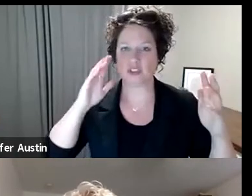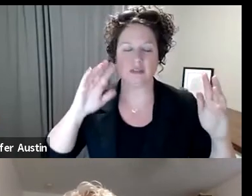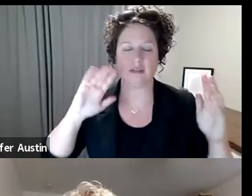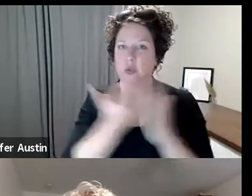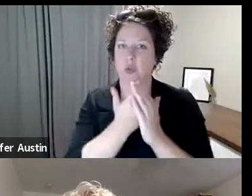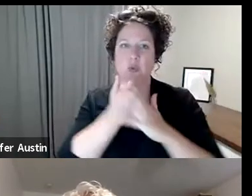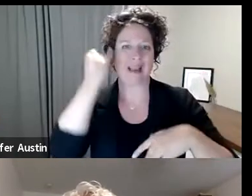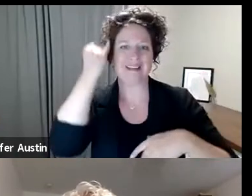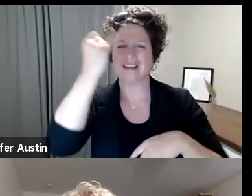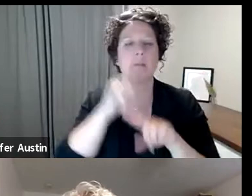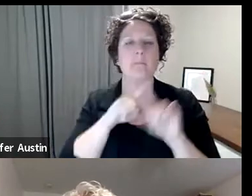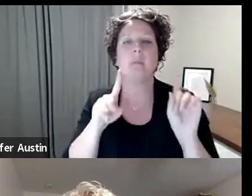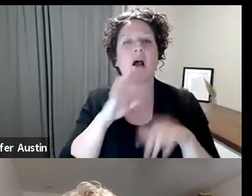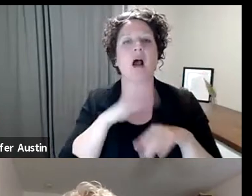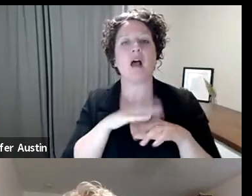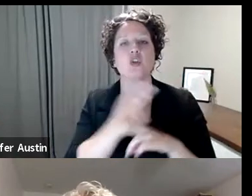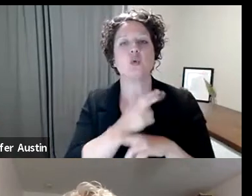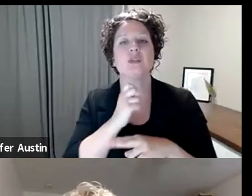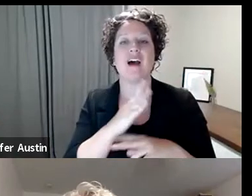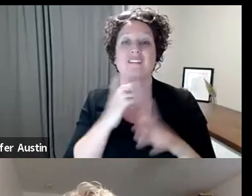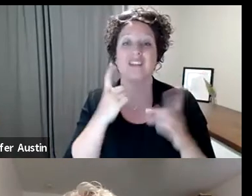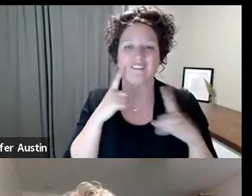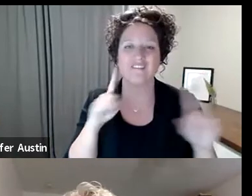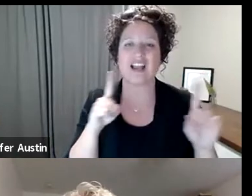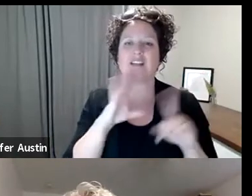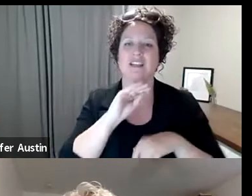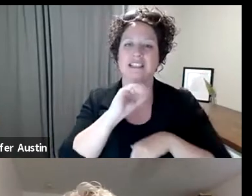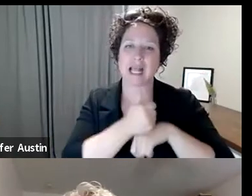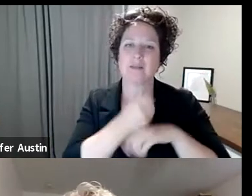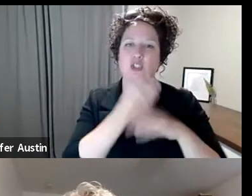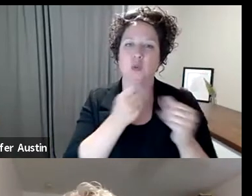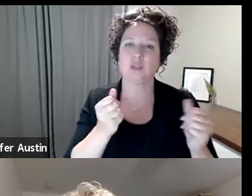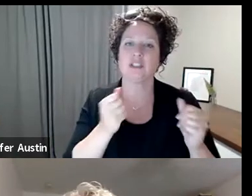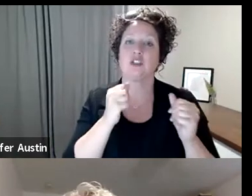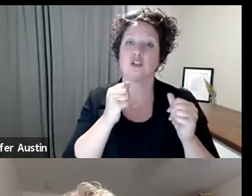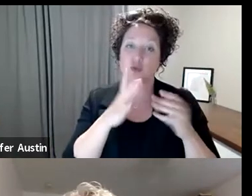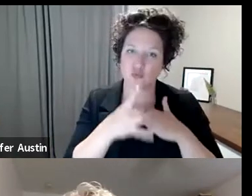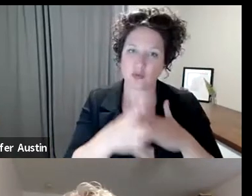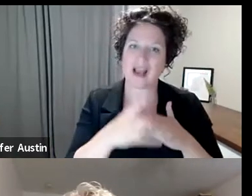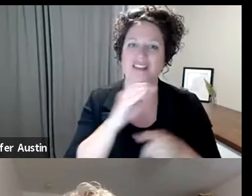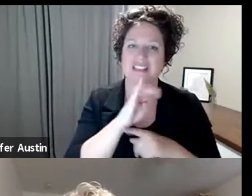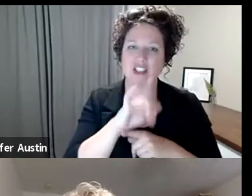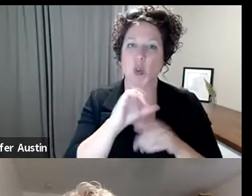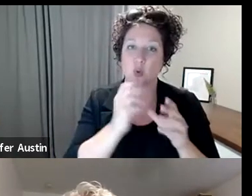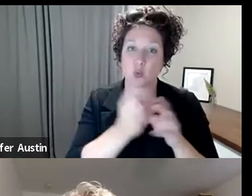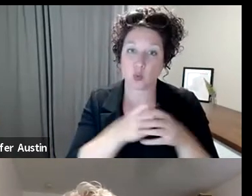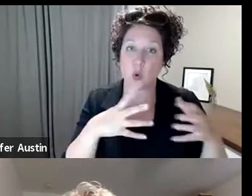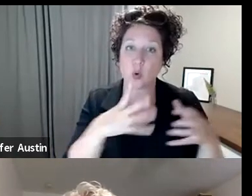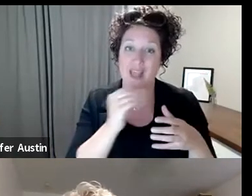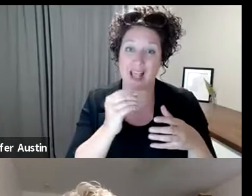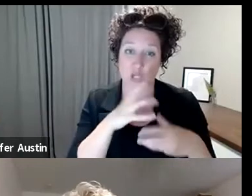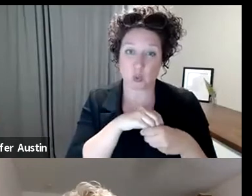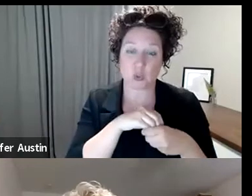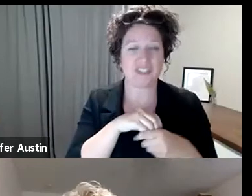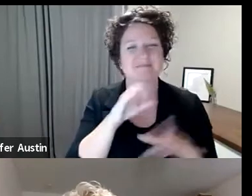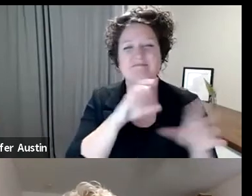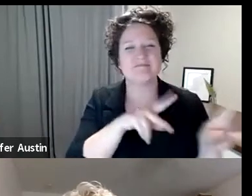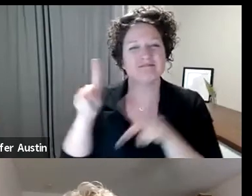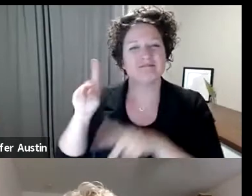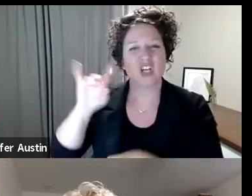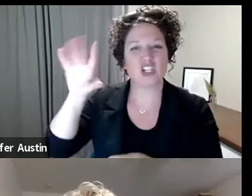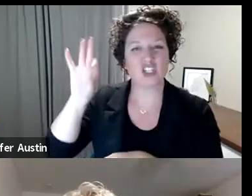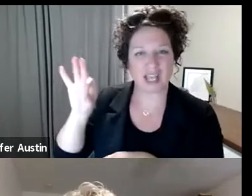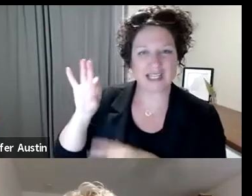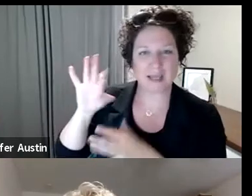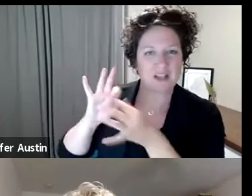use of effective and established solutions to drive digital growth and inclusion. And kind of like Jenny talked about, putting it there